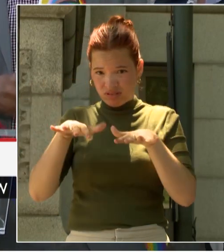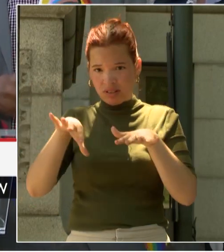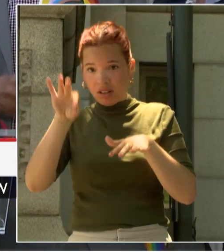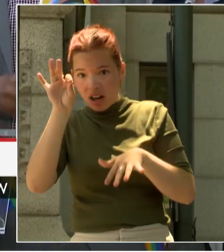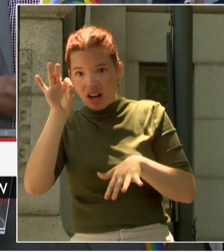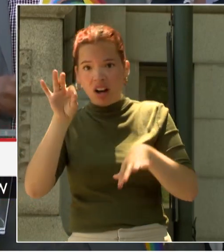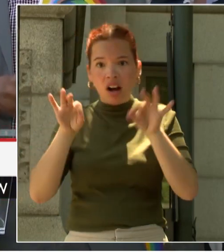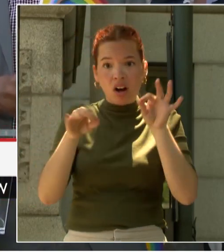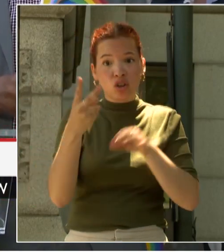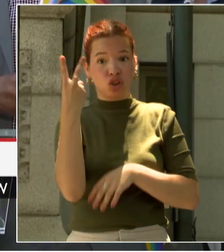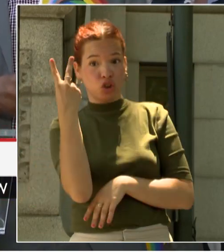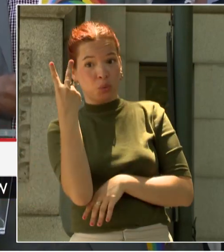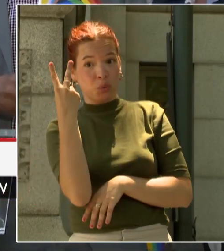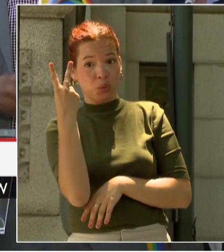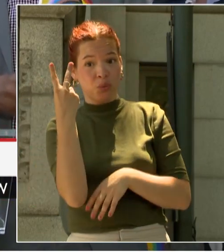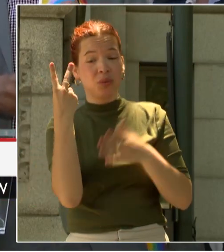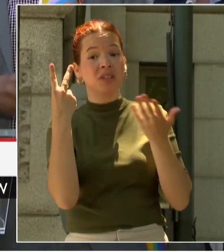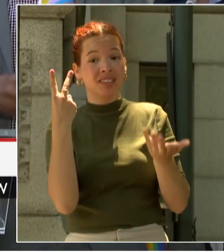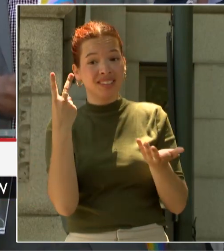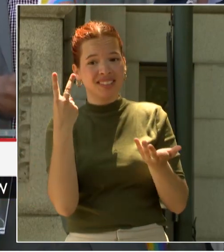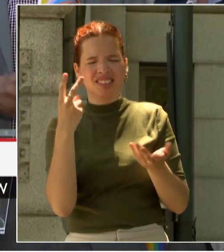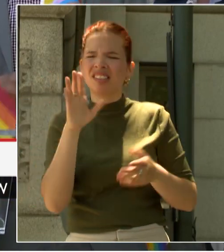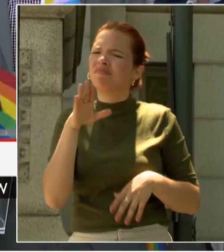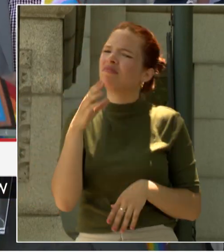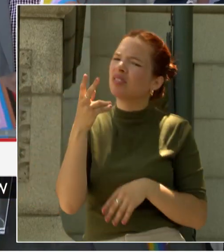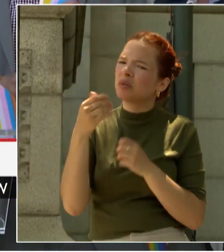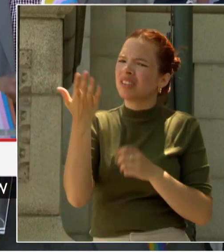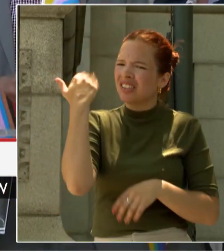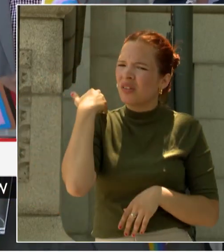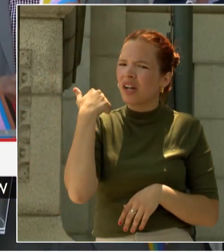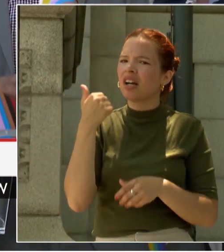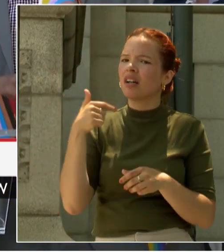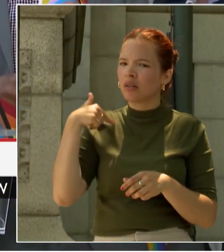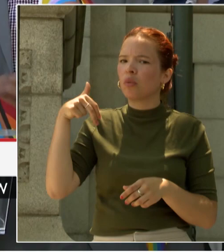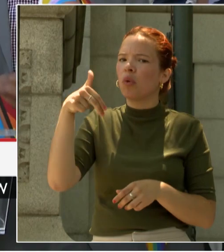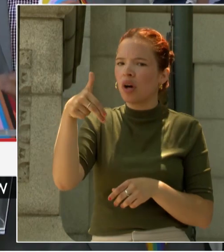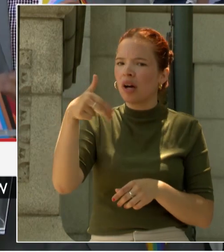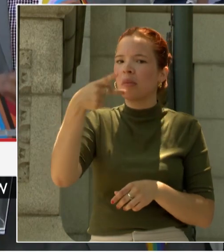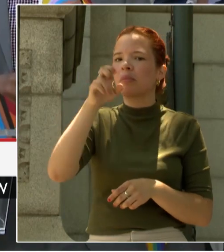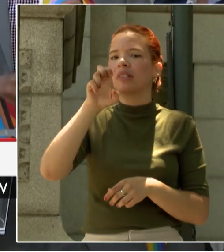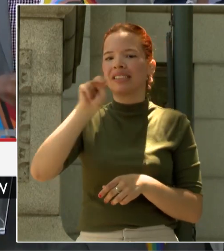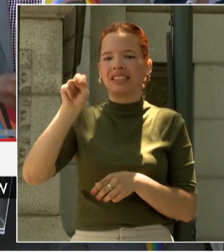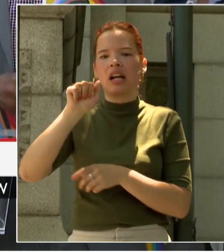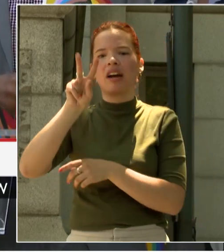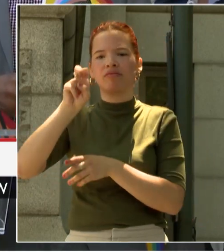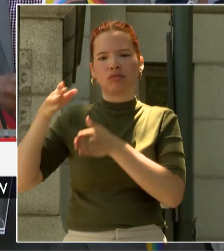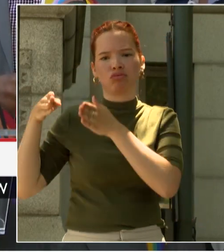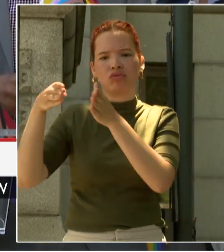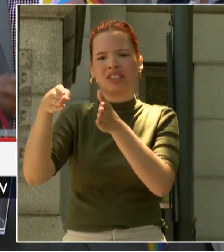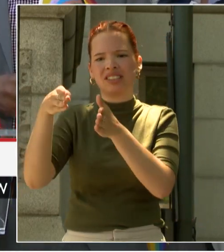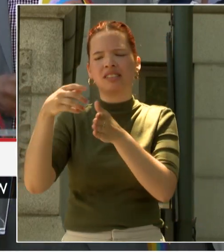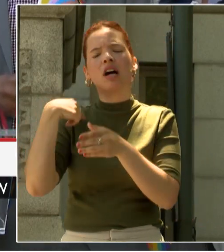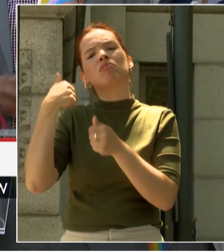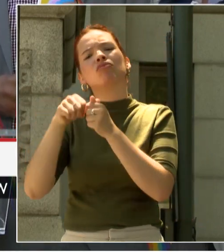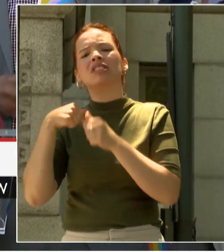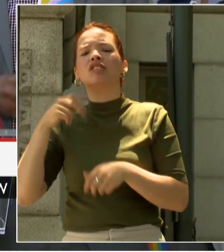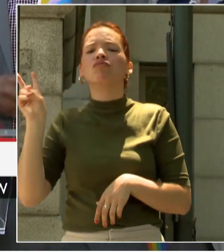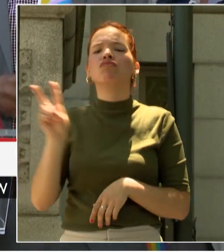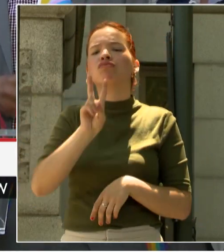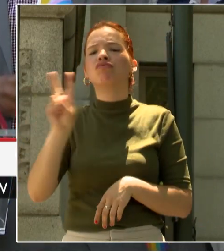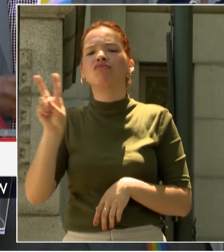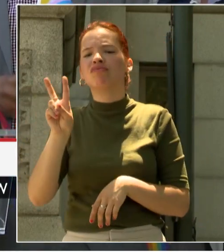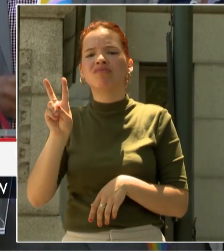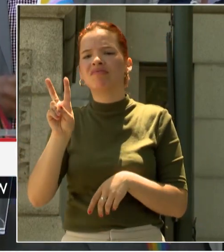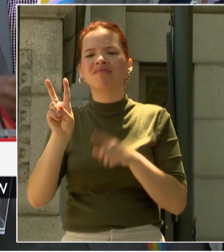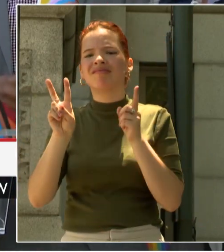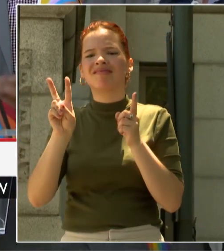Festival on Pennsylvania Avenue, and I ran into a couple that was walking down the street, and they weren't from here. They were from one of those